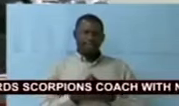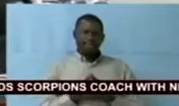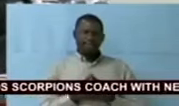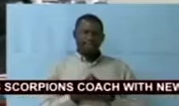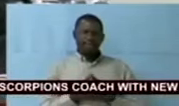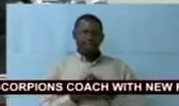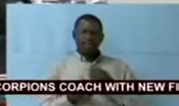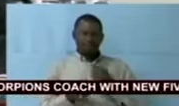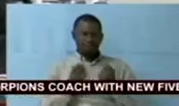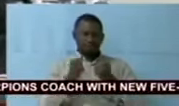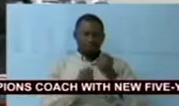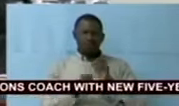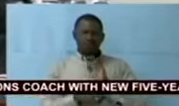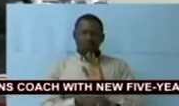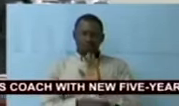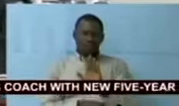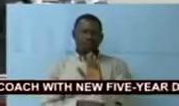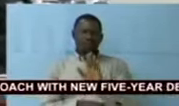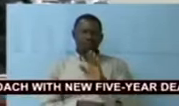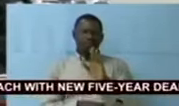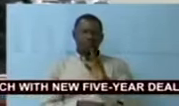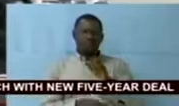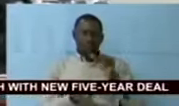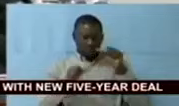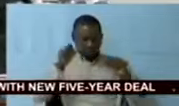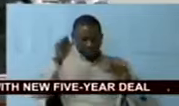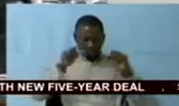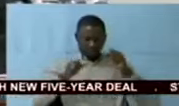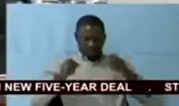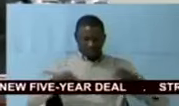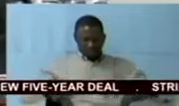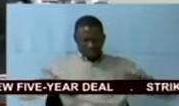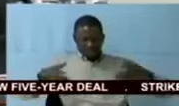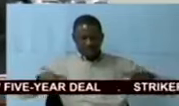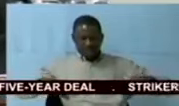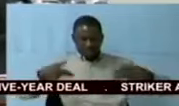I stopped and checked the tires,